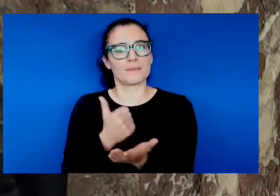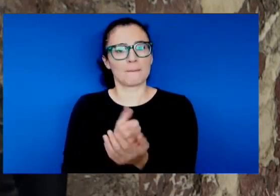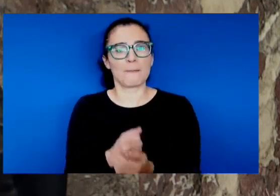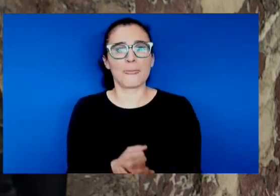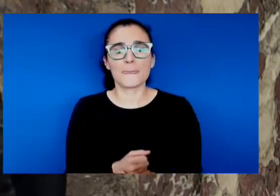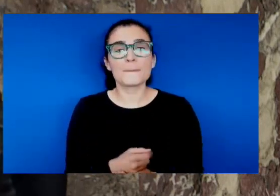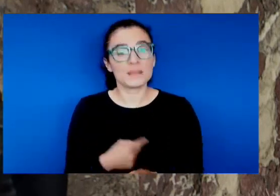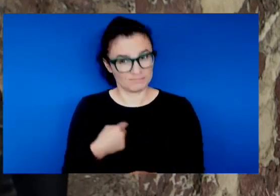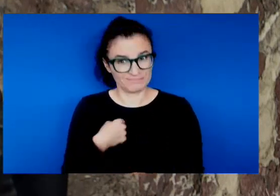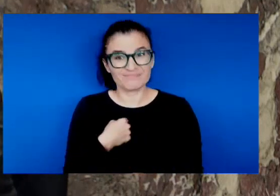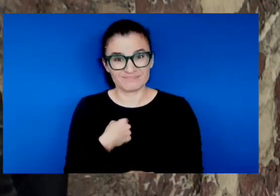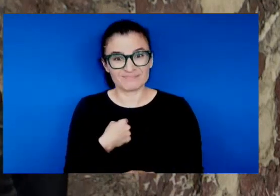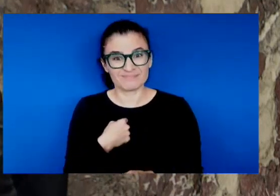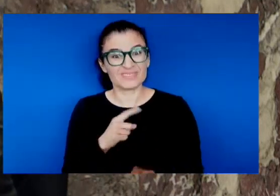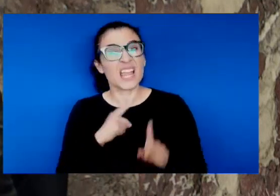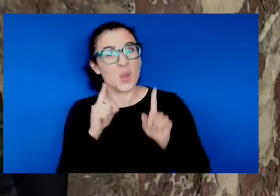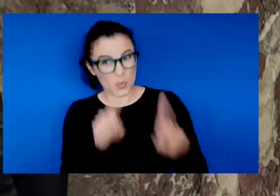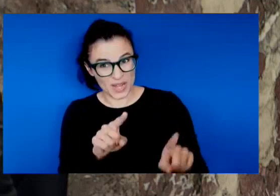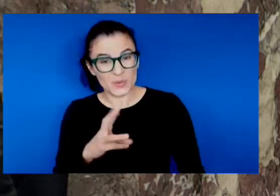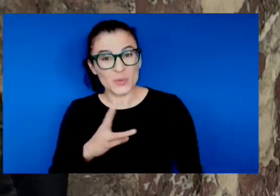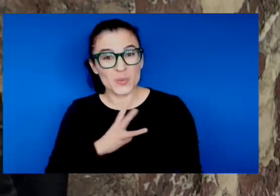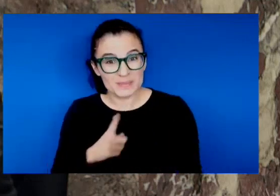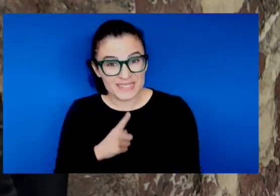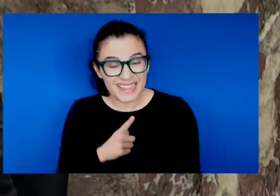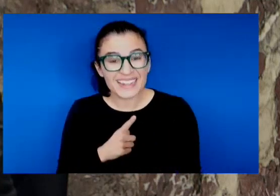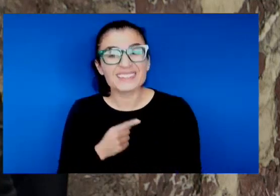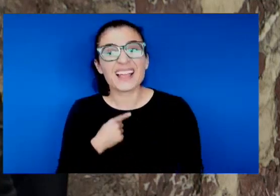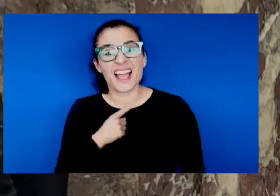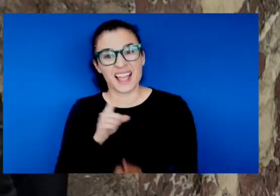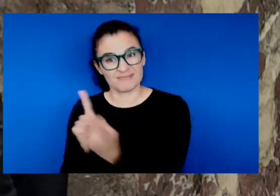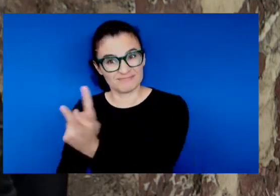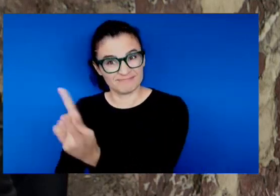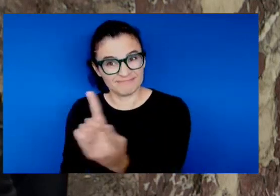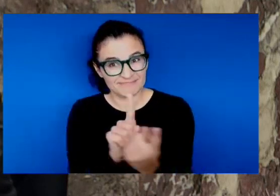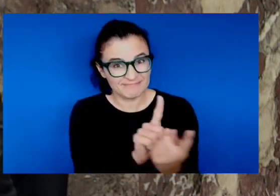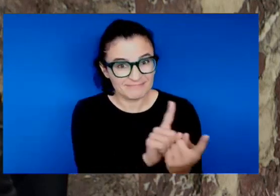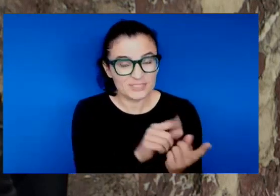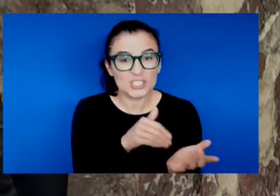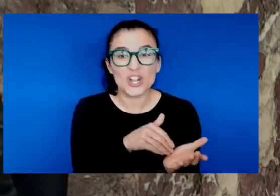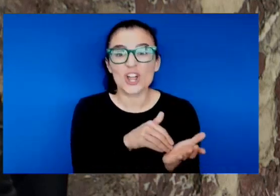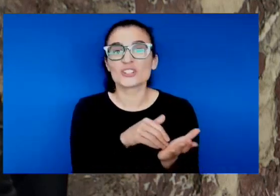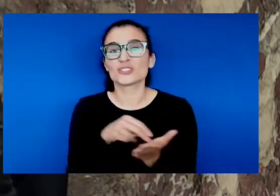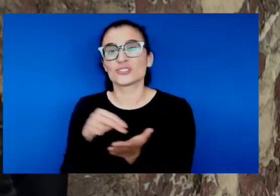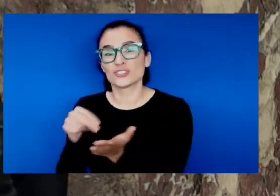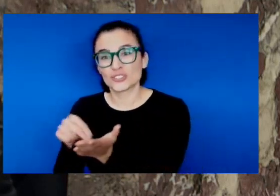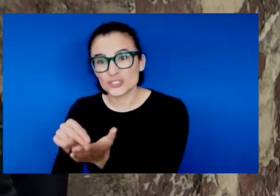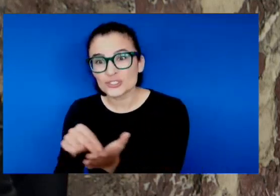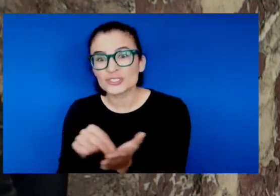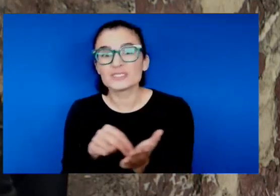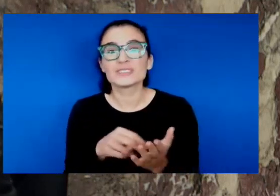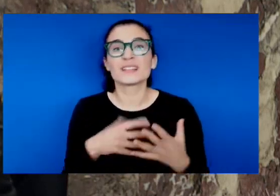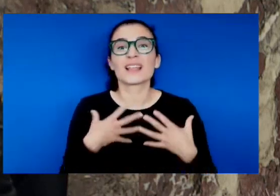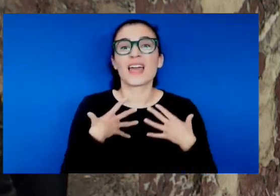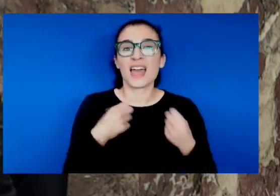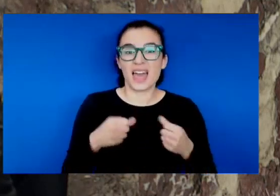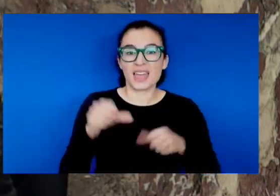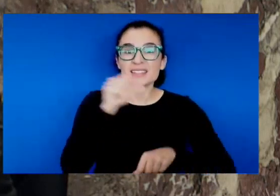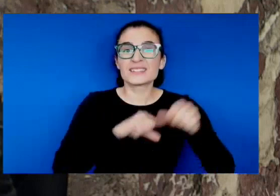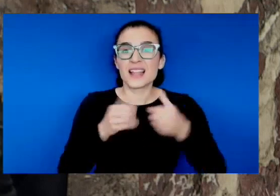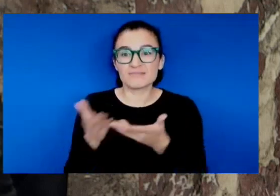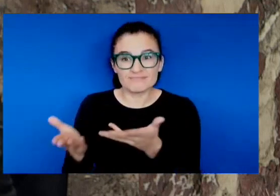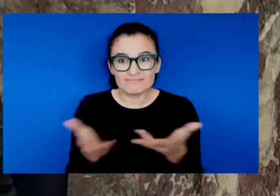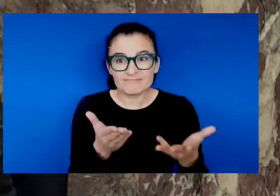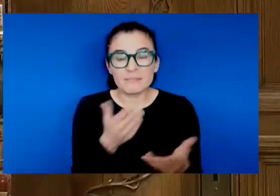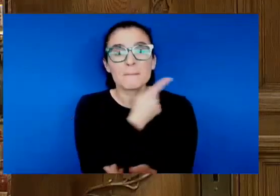professionals and healthcare workers and patients in that community. And we're going to continue to support our outstanding healthcare staff and professionals in Williams Lake.